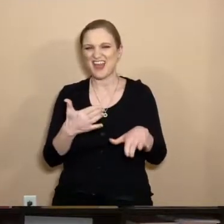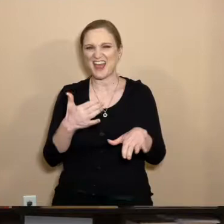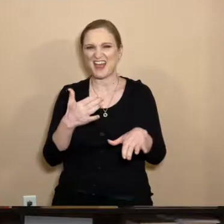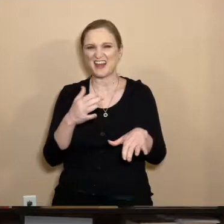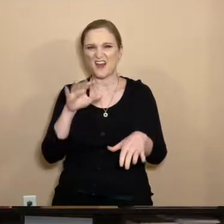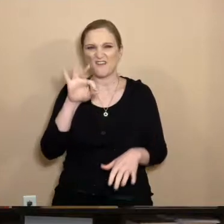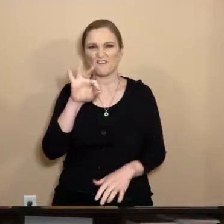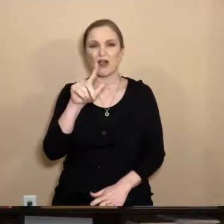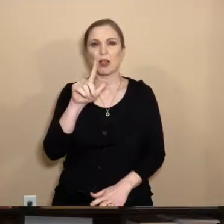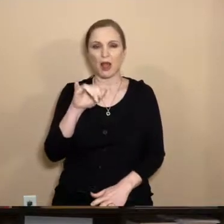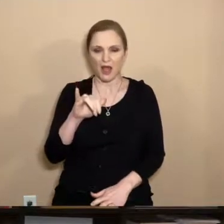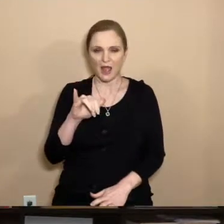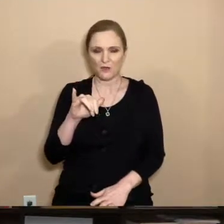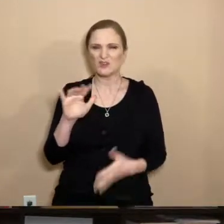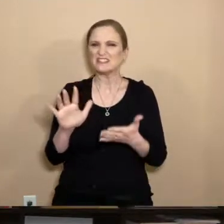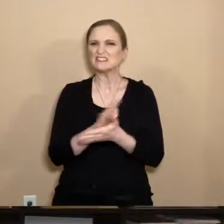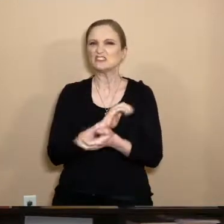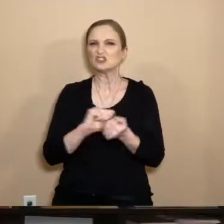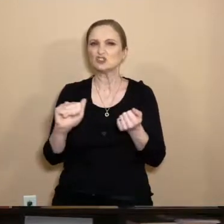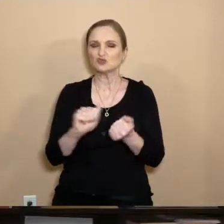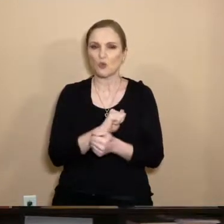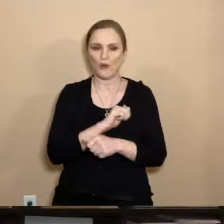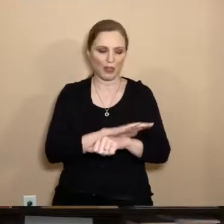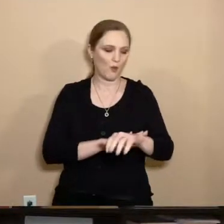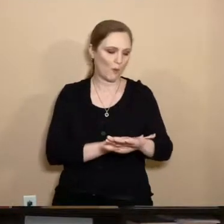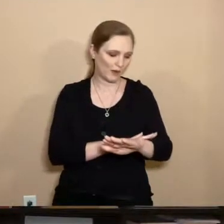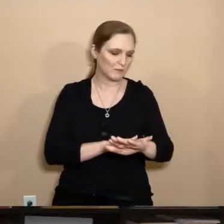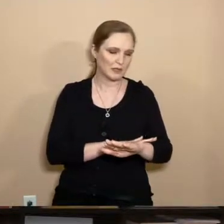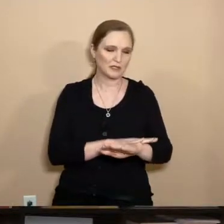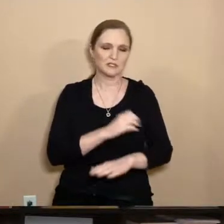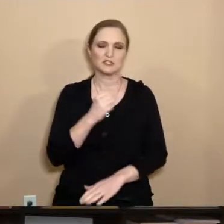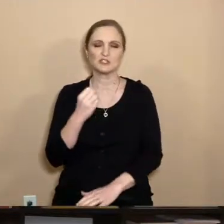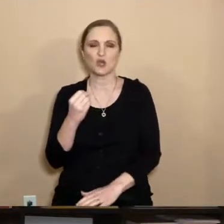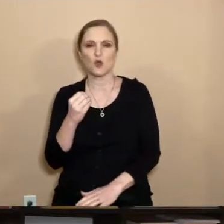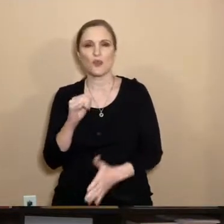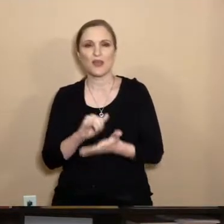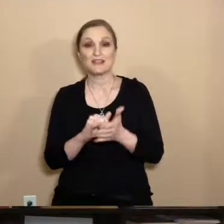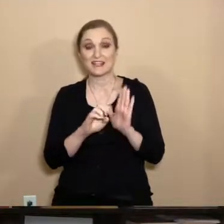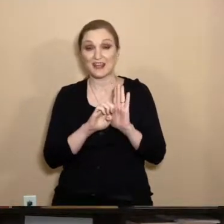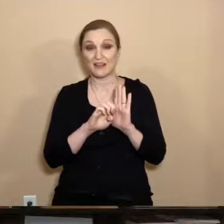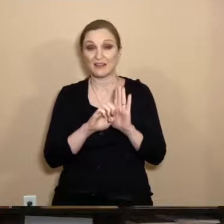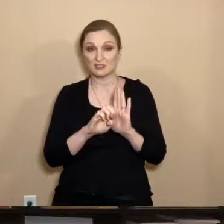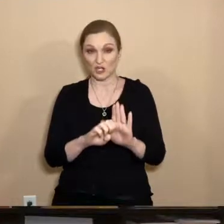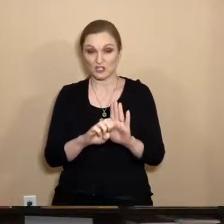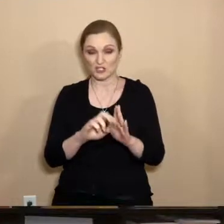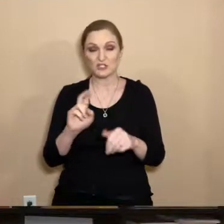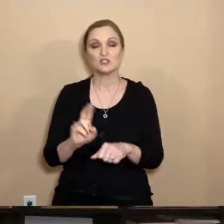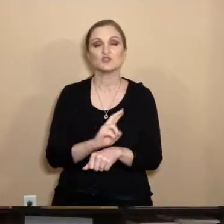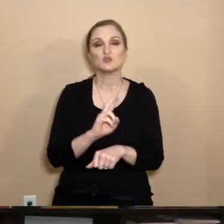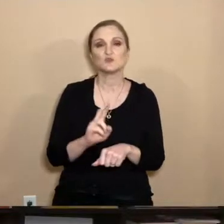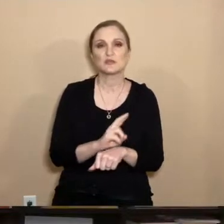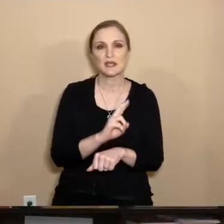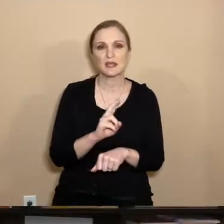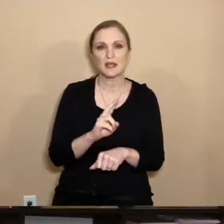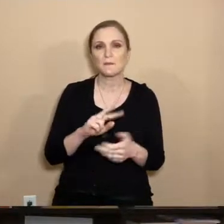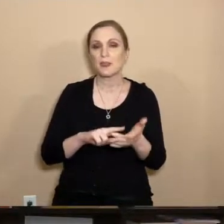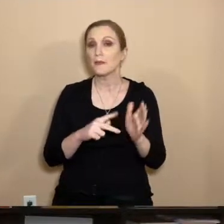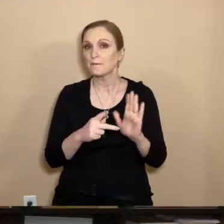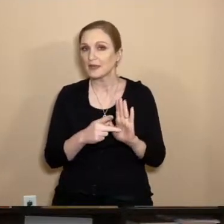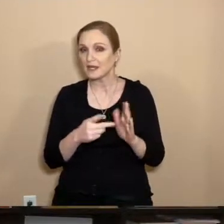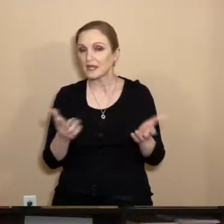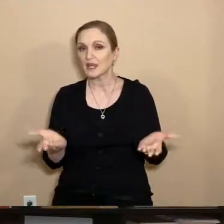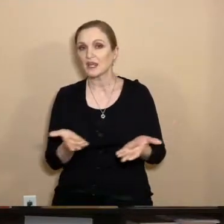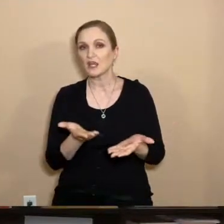would essentially destroy the ointment. And so that's the illustration that he's using, but the meaning